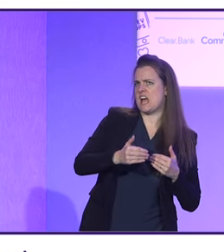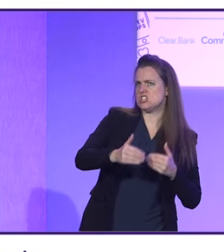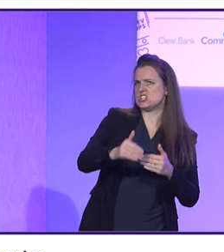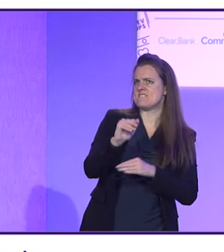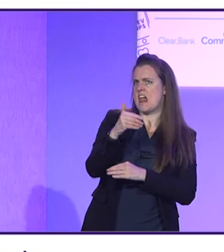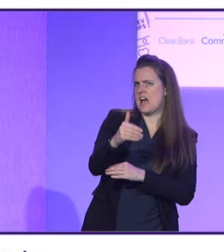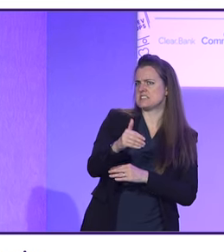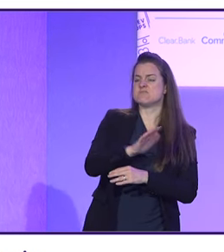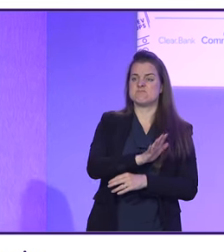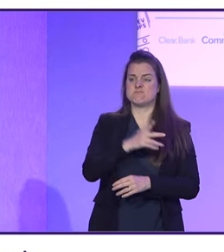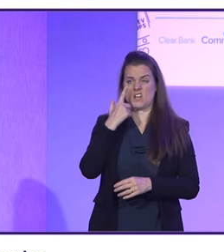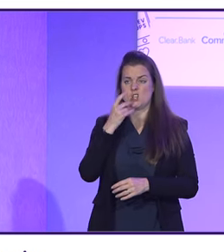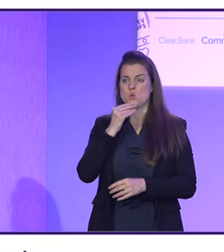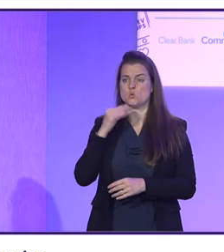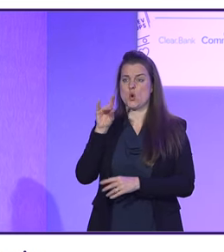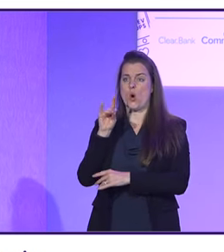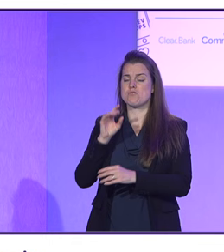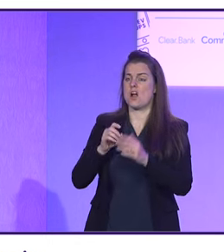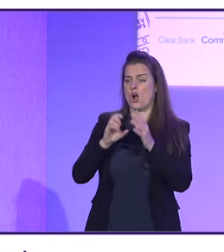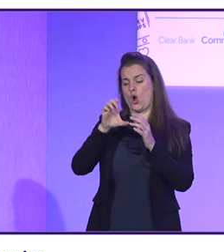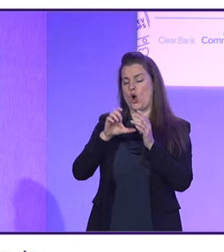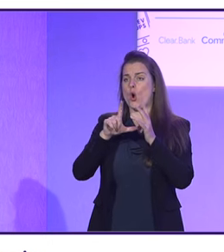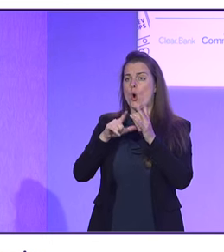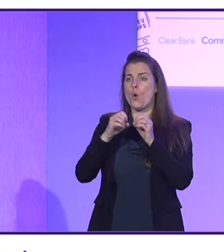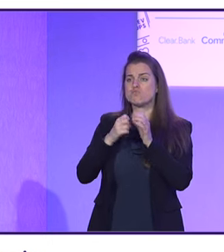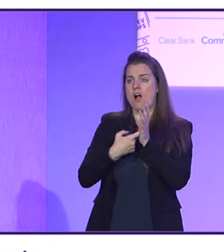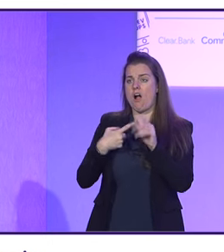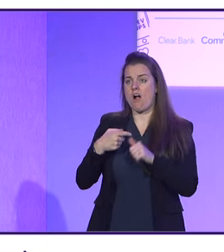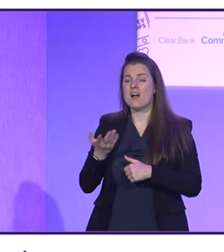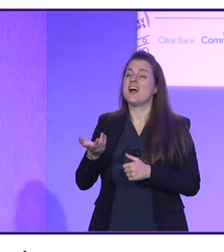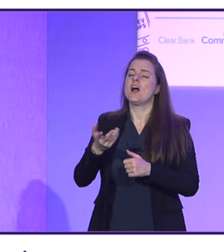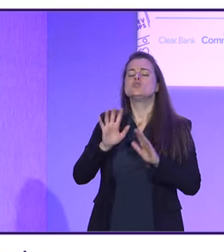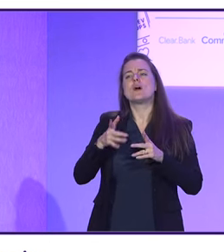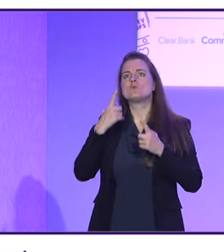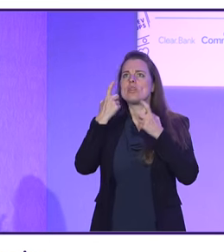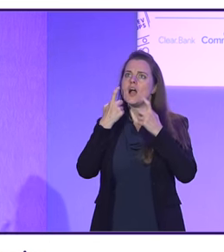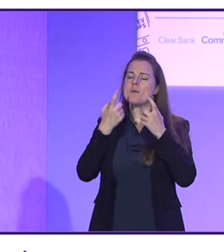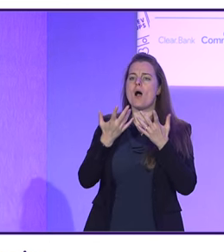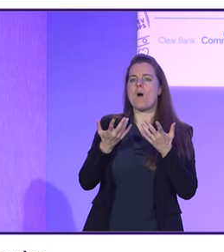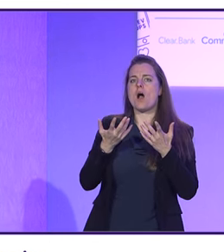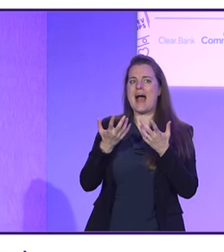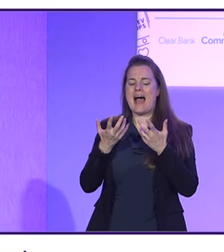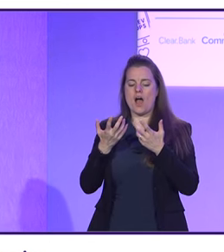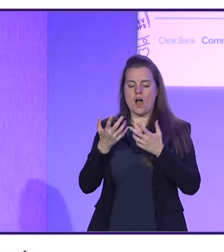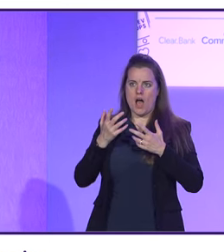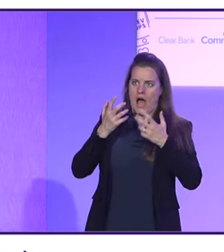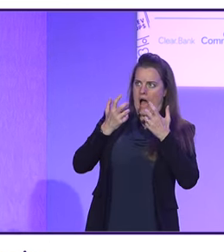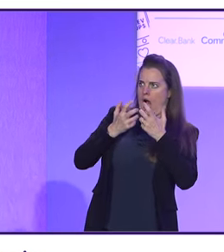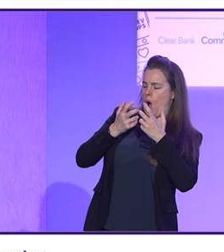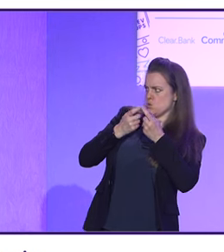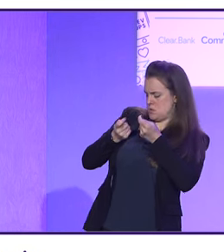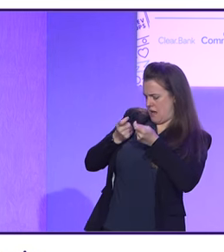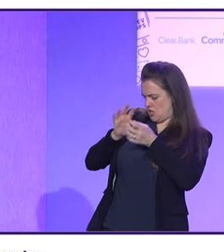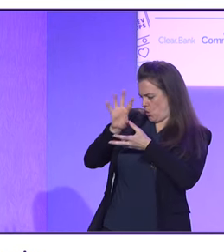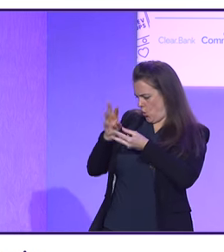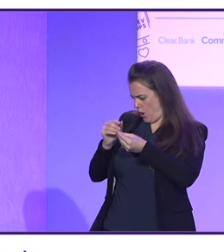You can use Cobra. And all of a sudden, you don't have to think about how to manage the complexity of your business and all the different infrastructure you